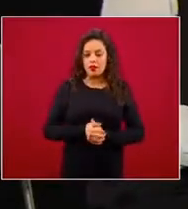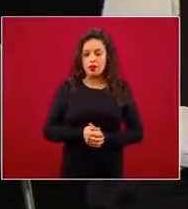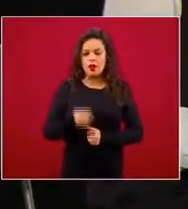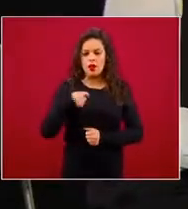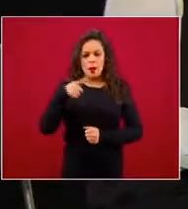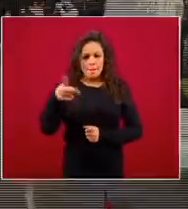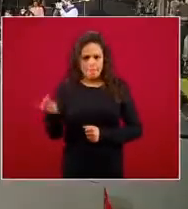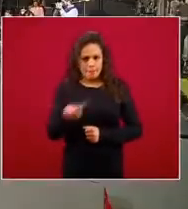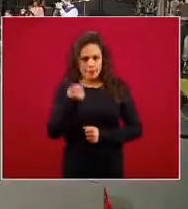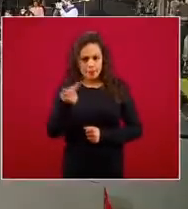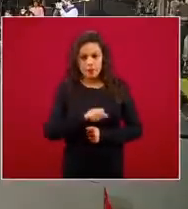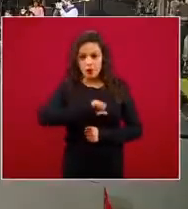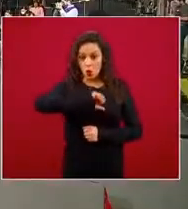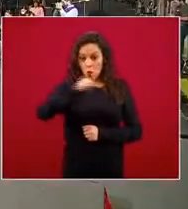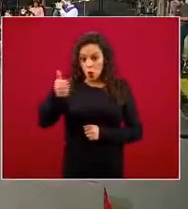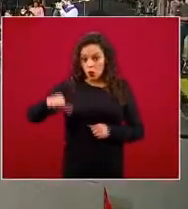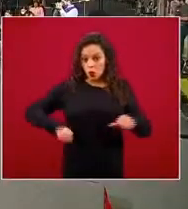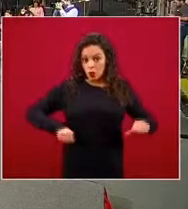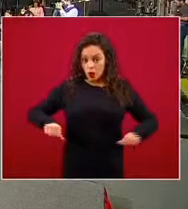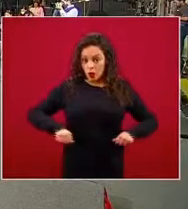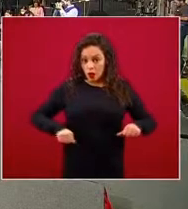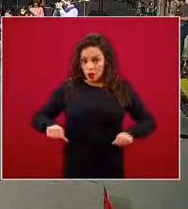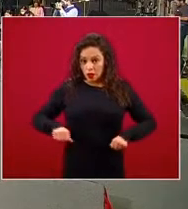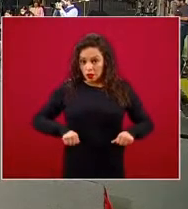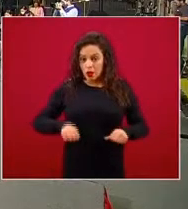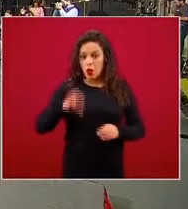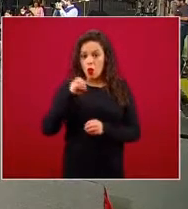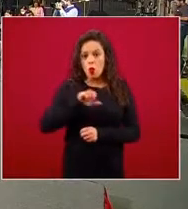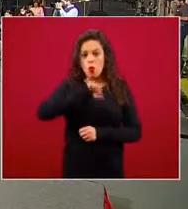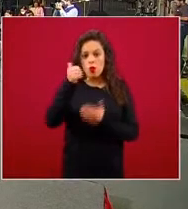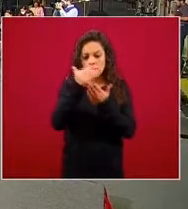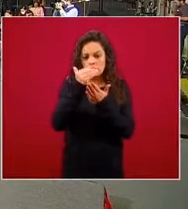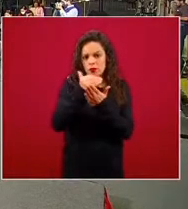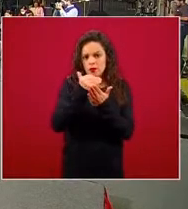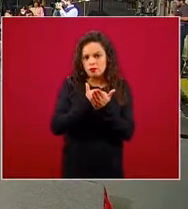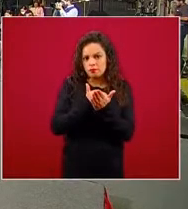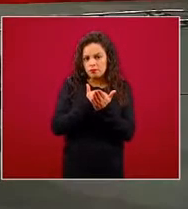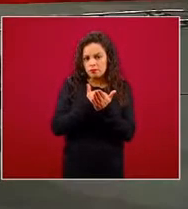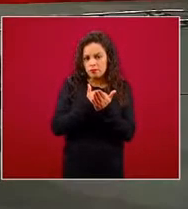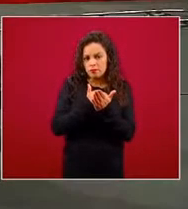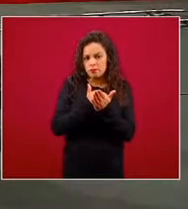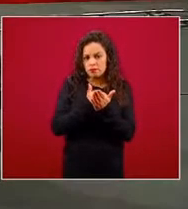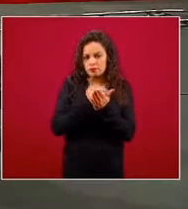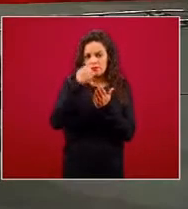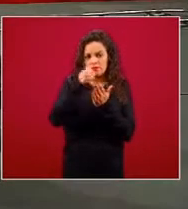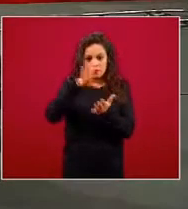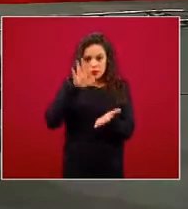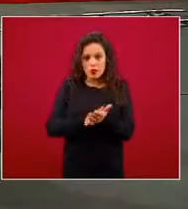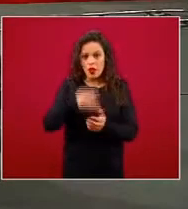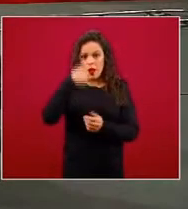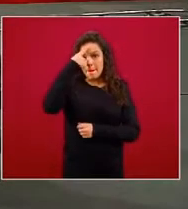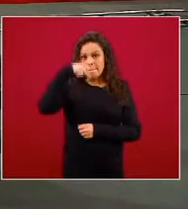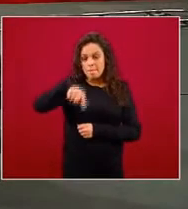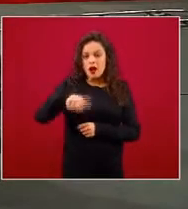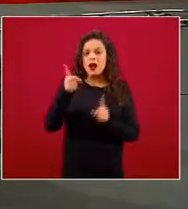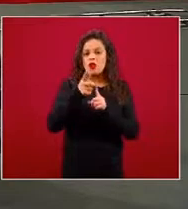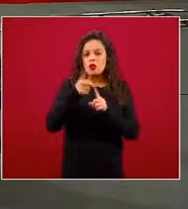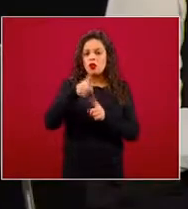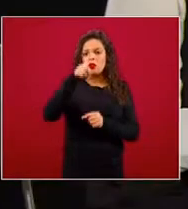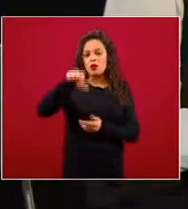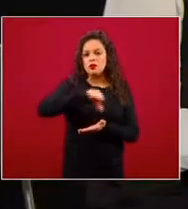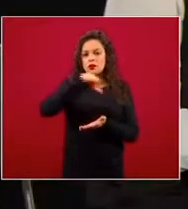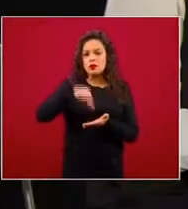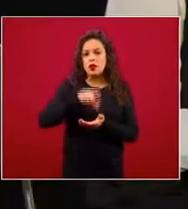implementing any further action on our national market? Since you know tons of